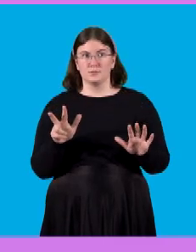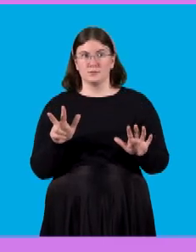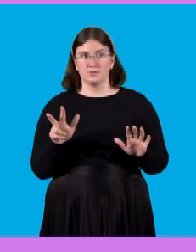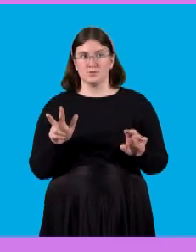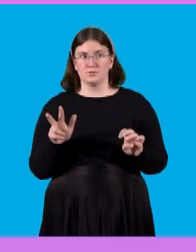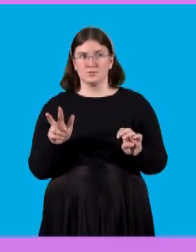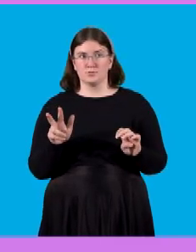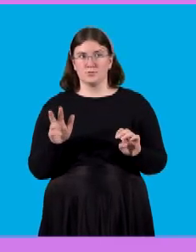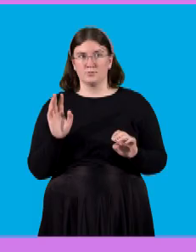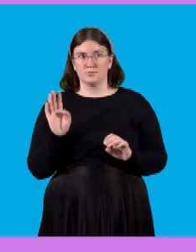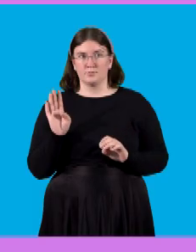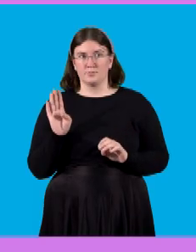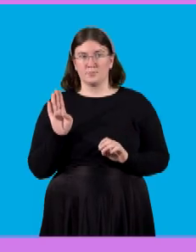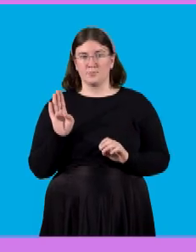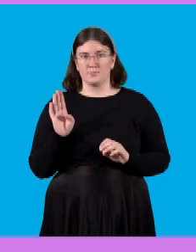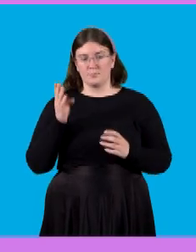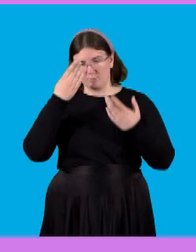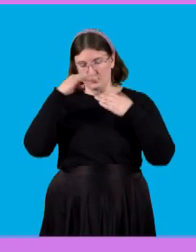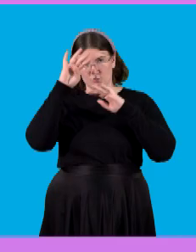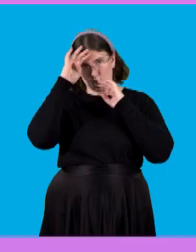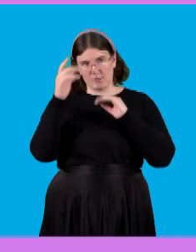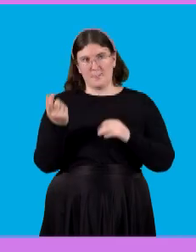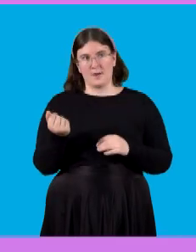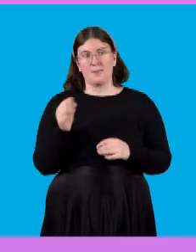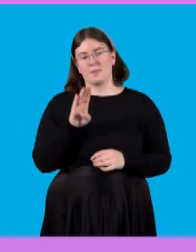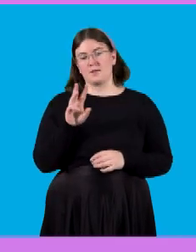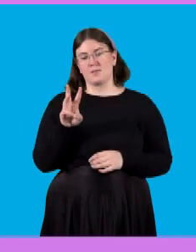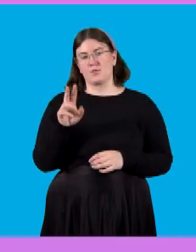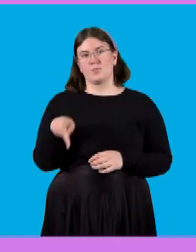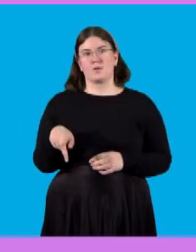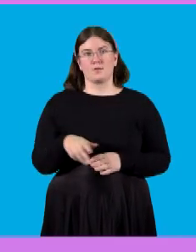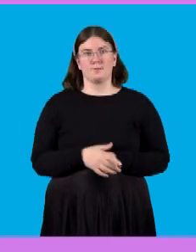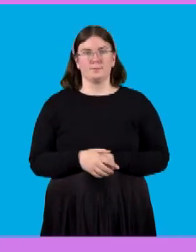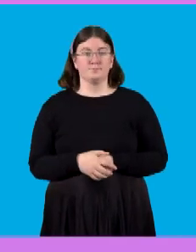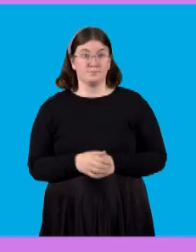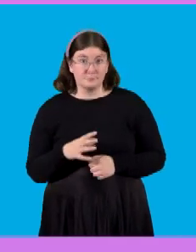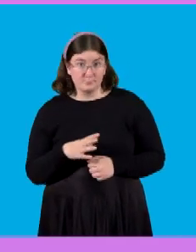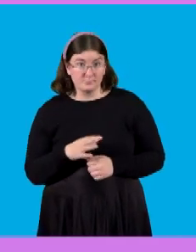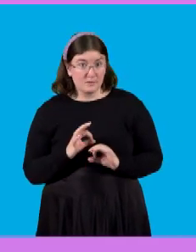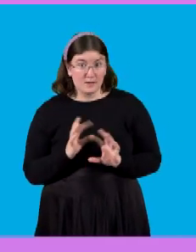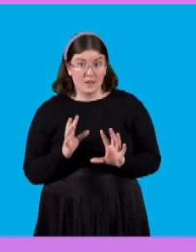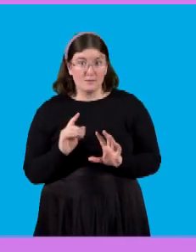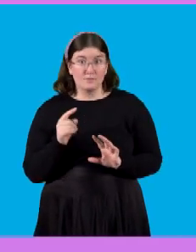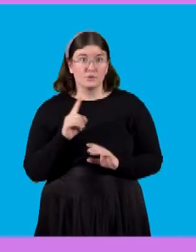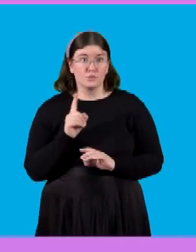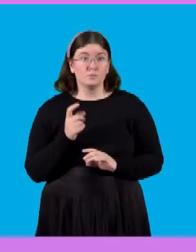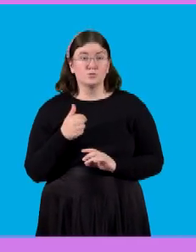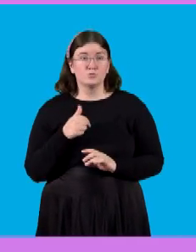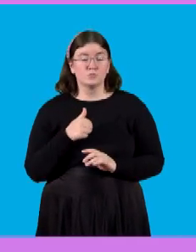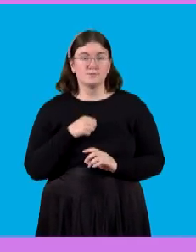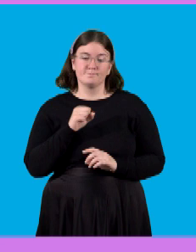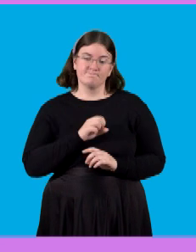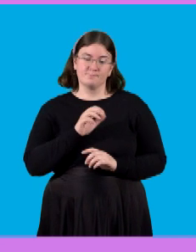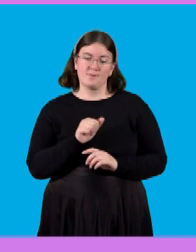828 Botswana pula, BWP. Guys, are we fine with that? That's our first question. We